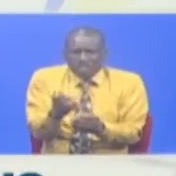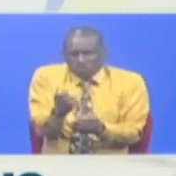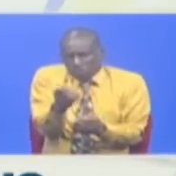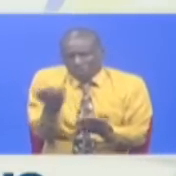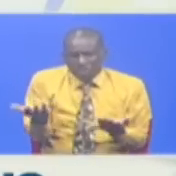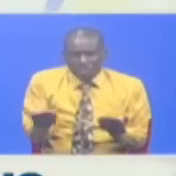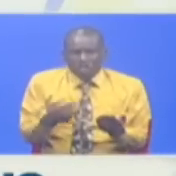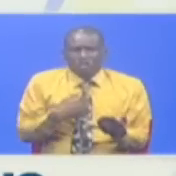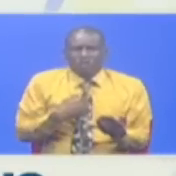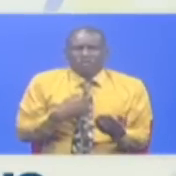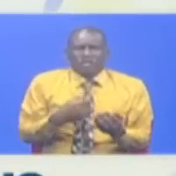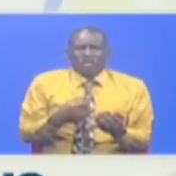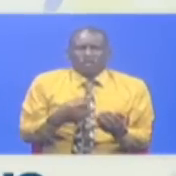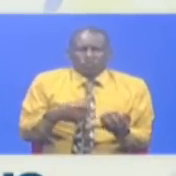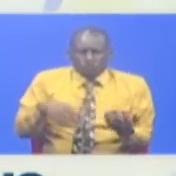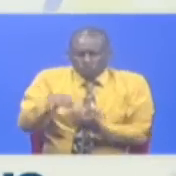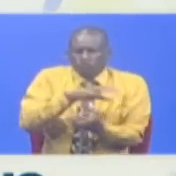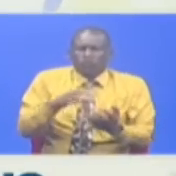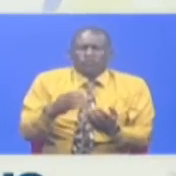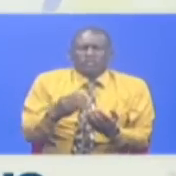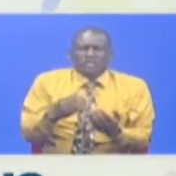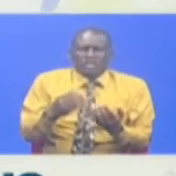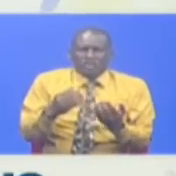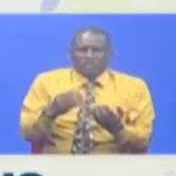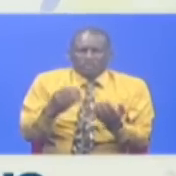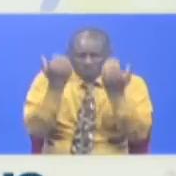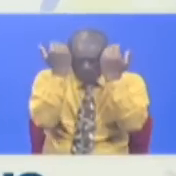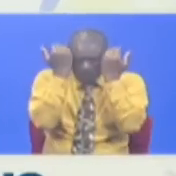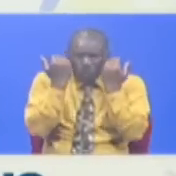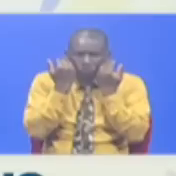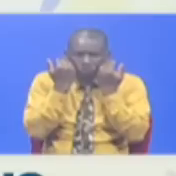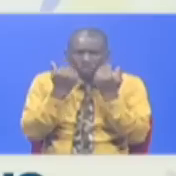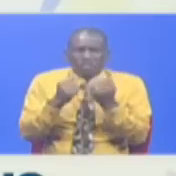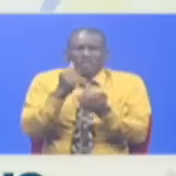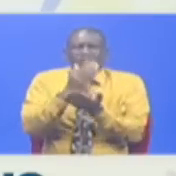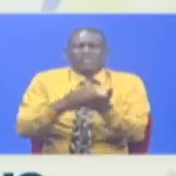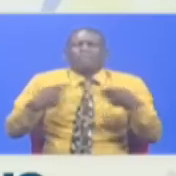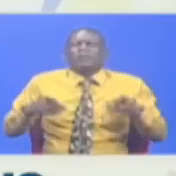like you have state capture, where certain people have a lot of influence